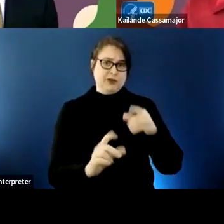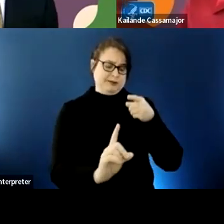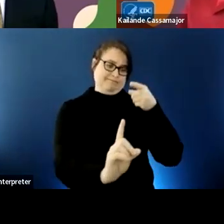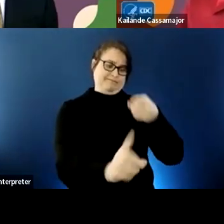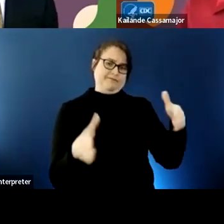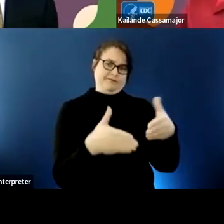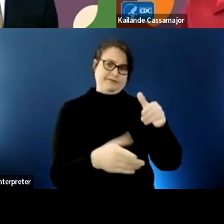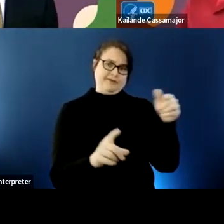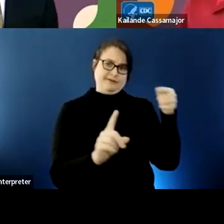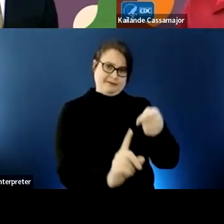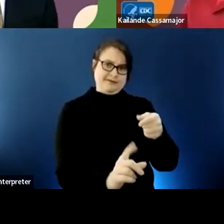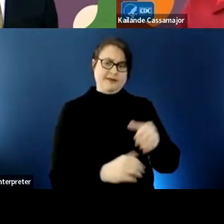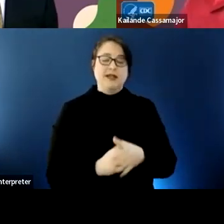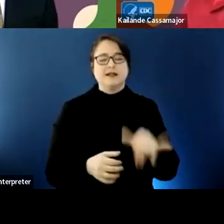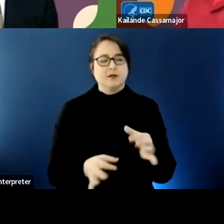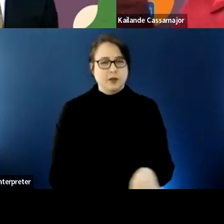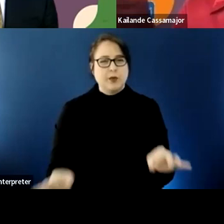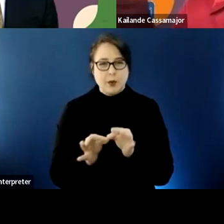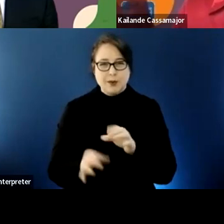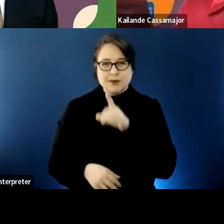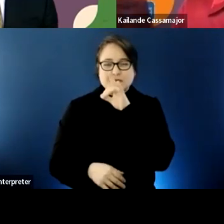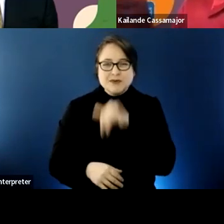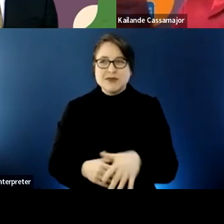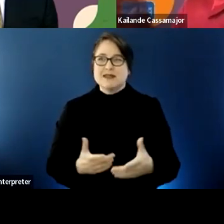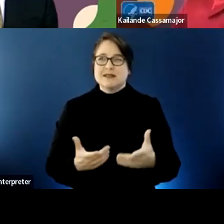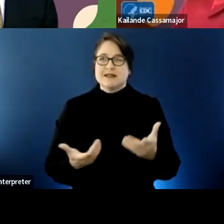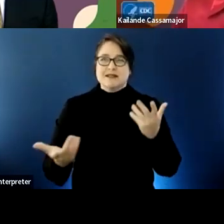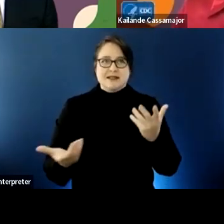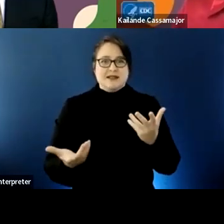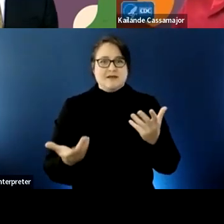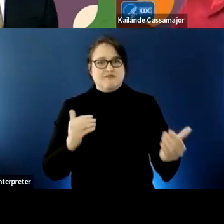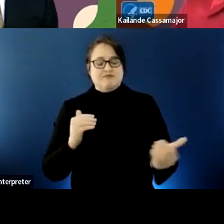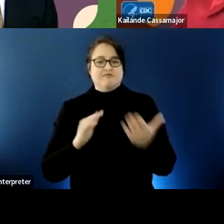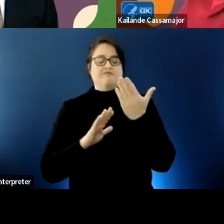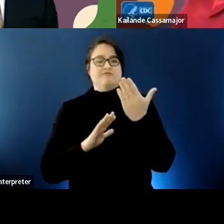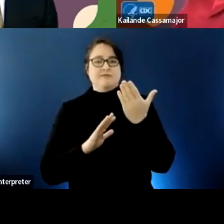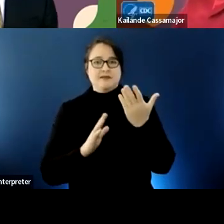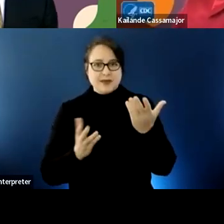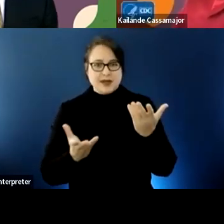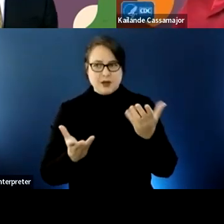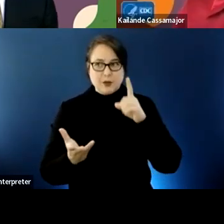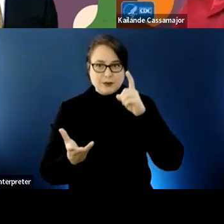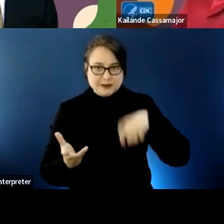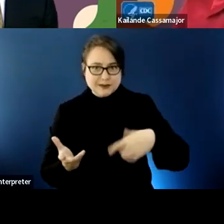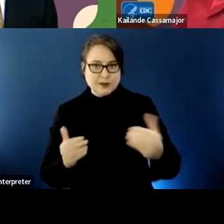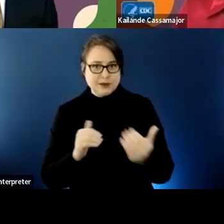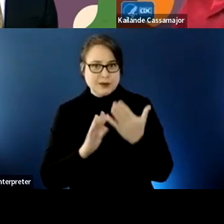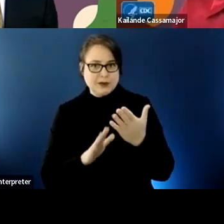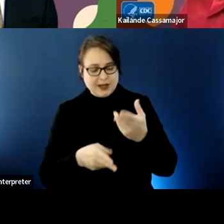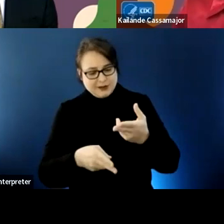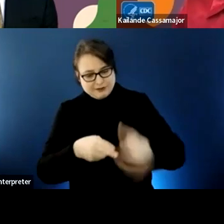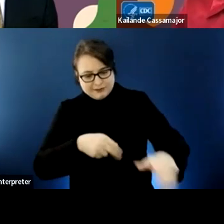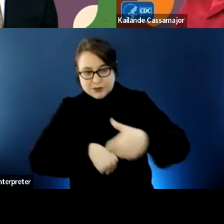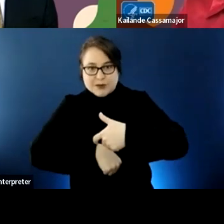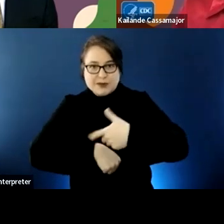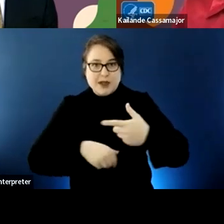that is, and it really does speak to being able to address the needs of communities at a short notice. That's how things come.